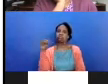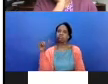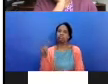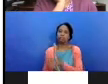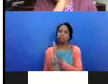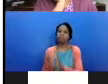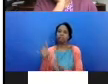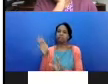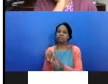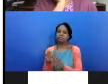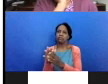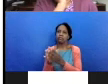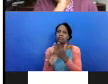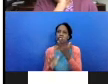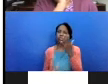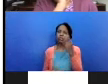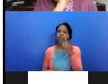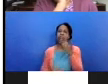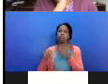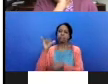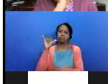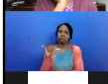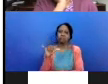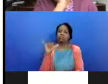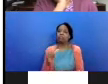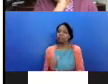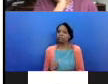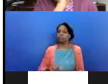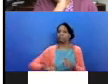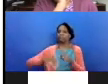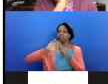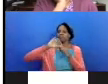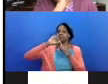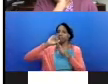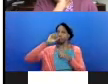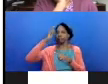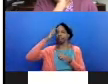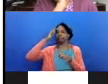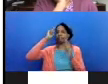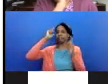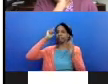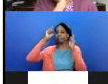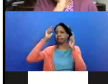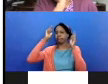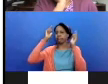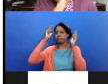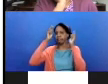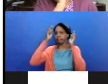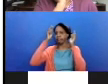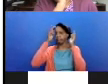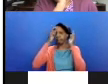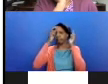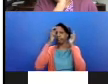of what happened there. And so I get involved with the narrative therapy, and then restorative justice became a way of